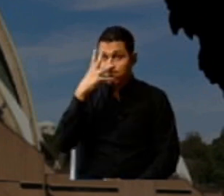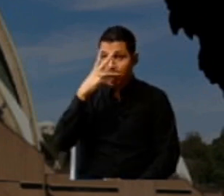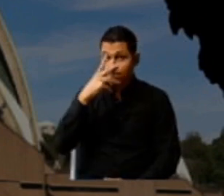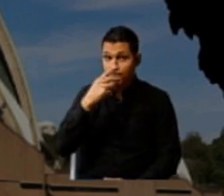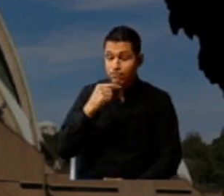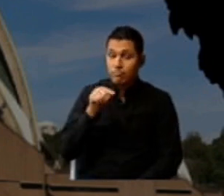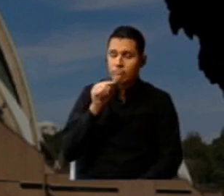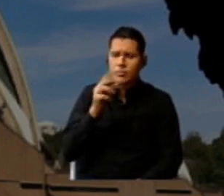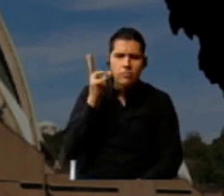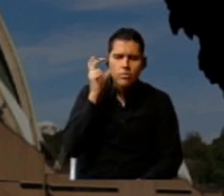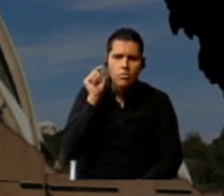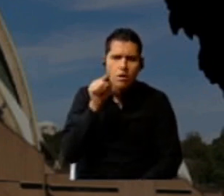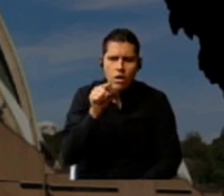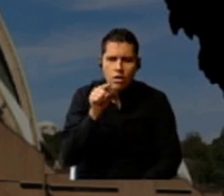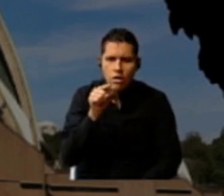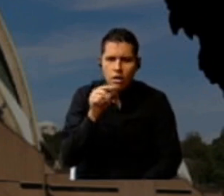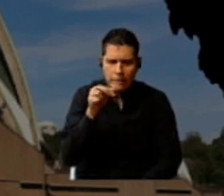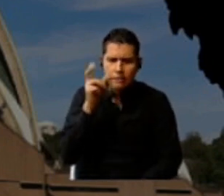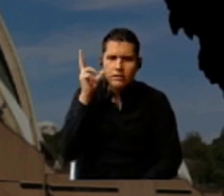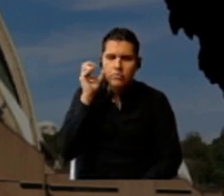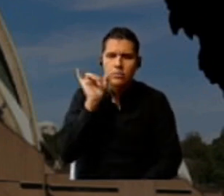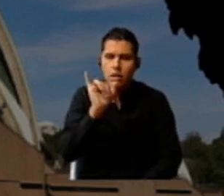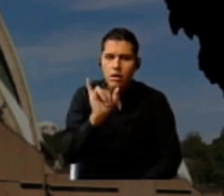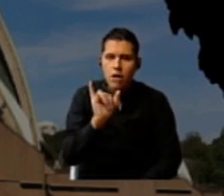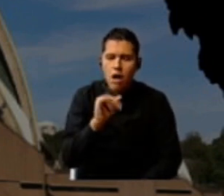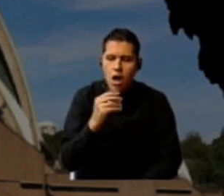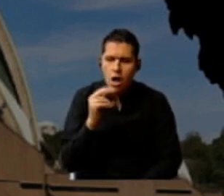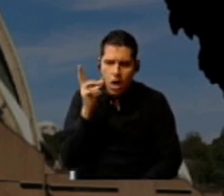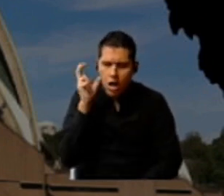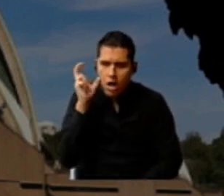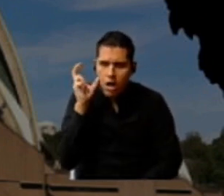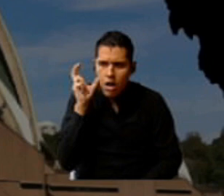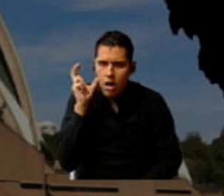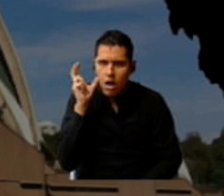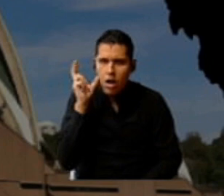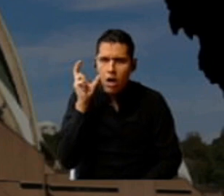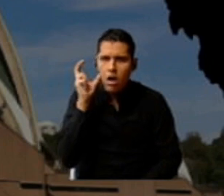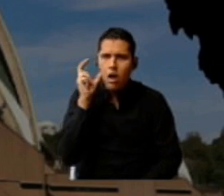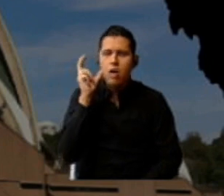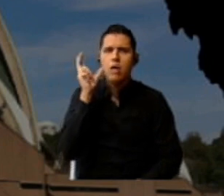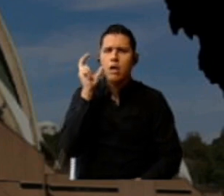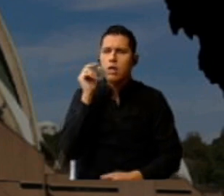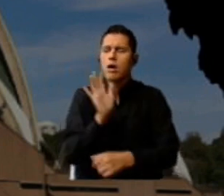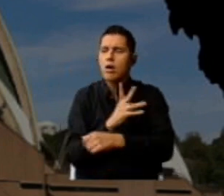that. Okay, let's listen to that. Charlotte?